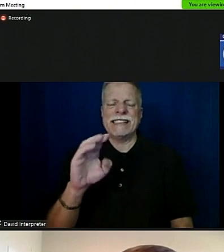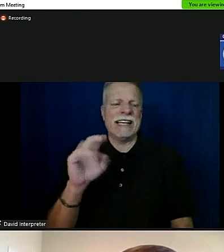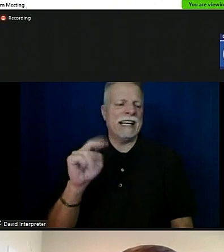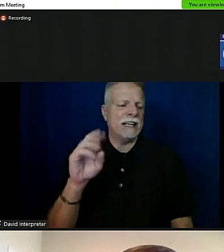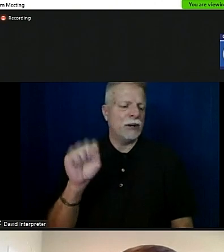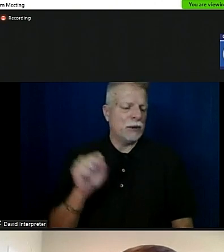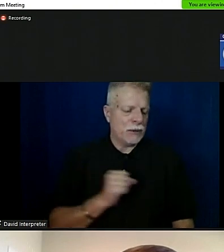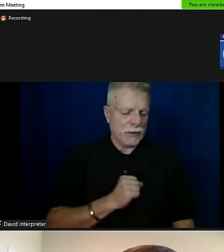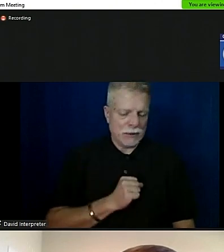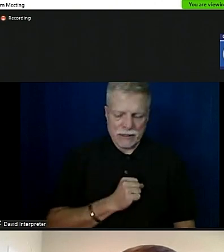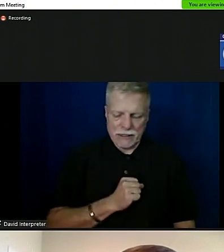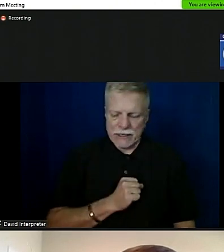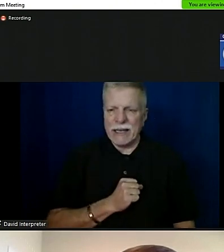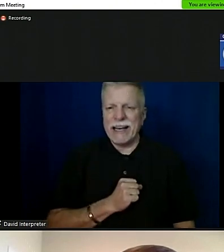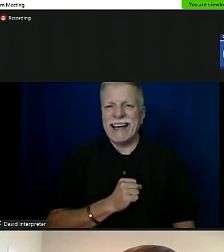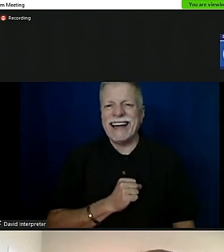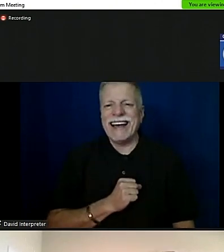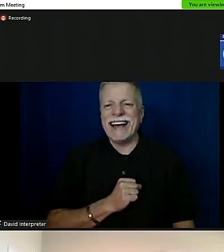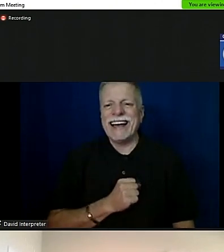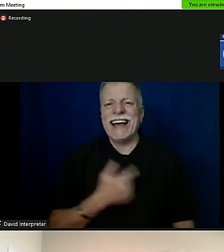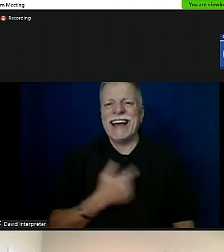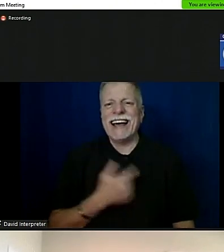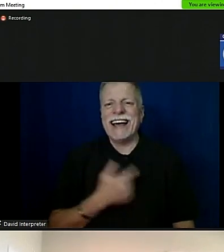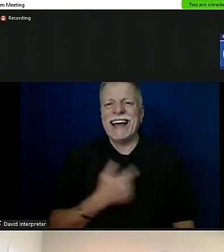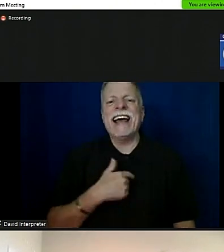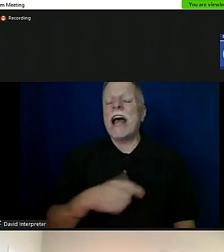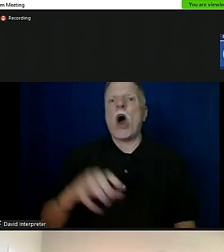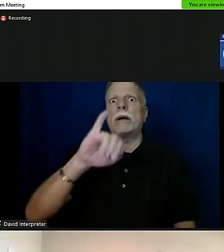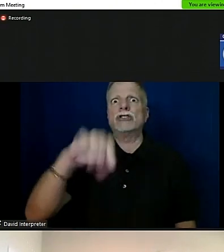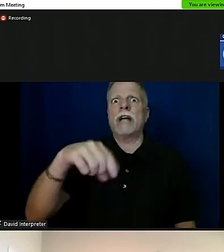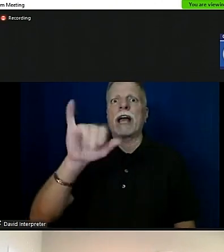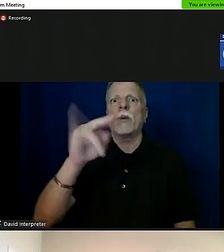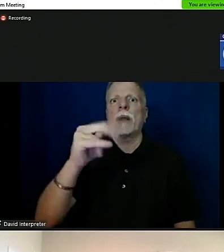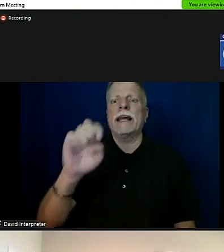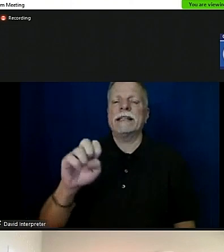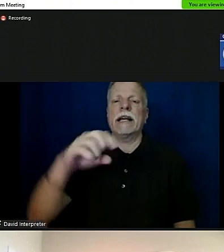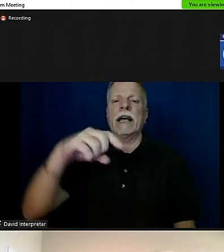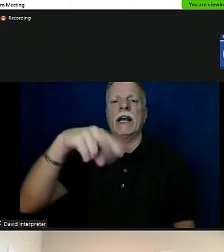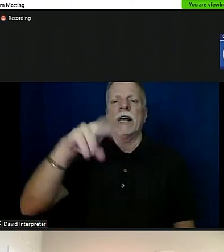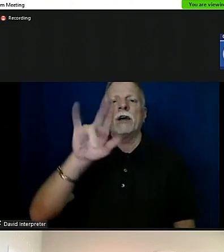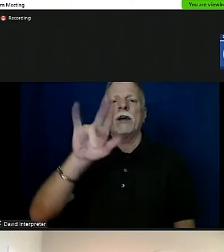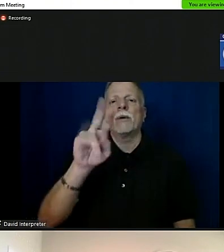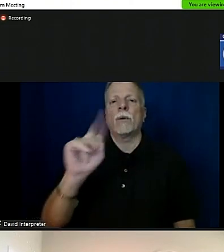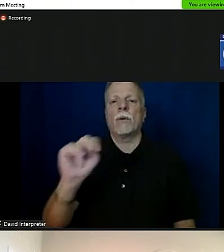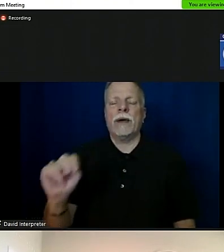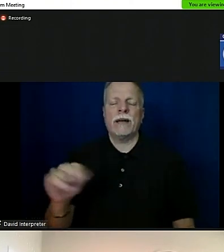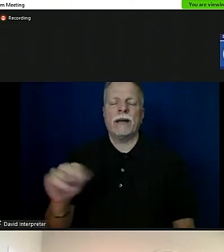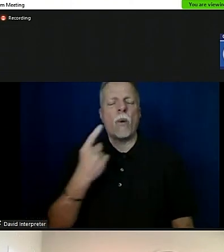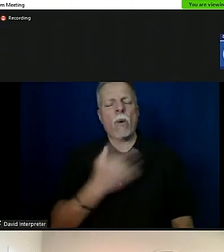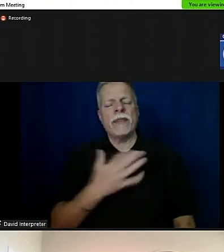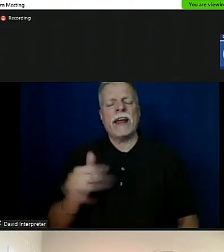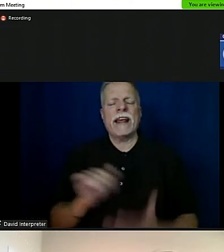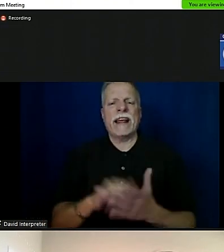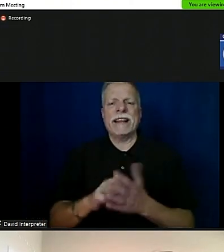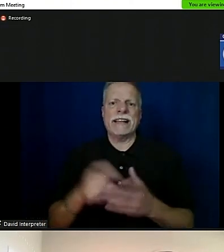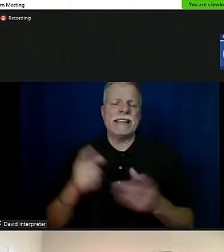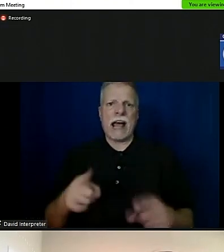great. It's me, Jacqueline Quinn. And, one of the things that's worrying right now, if we're following reports across the country, is